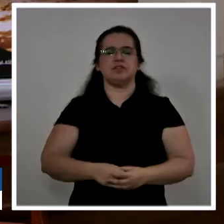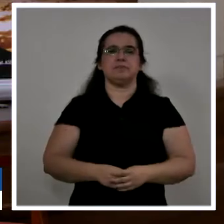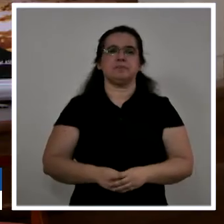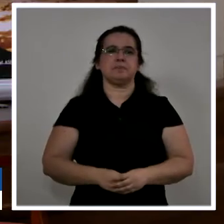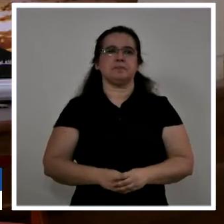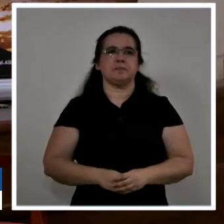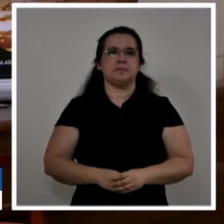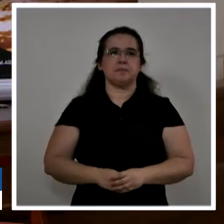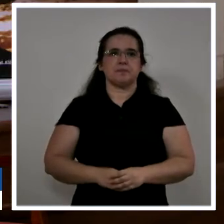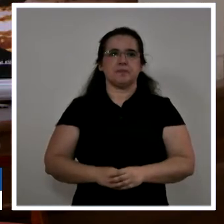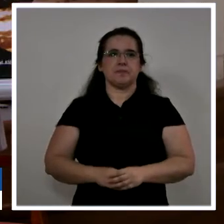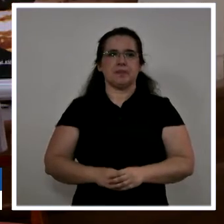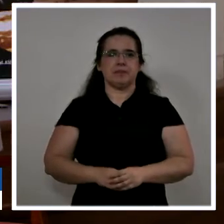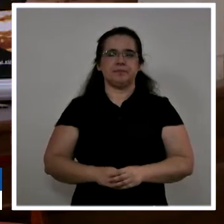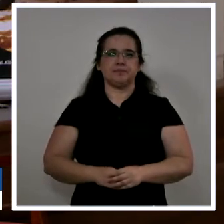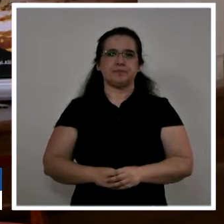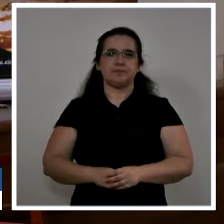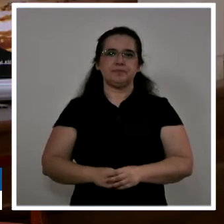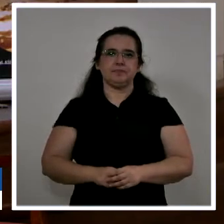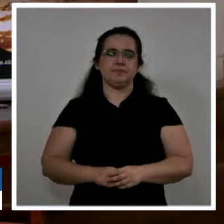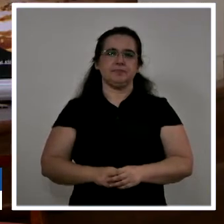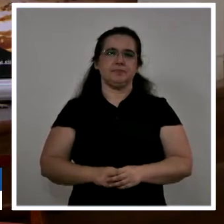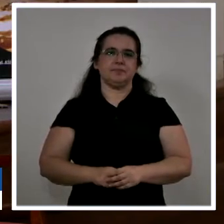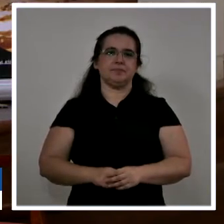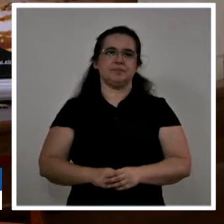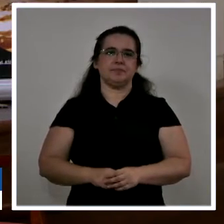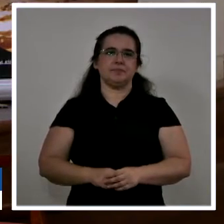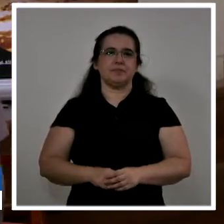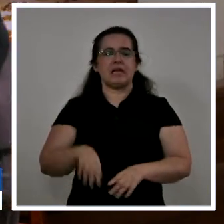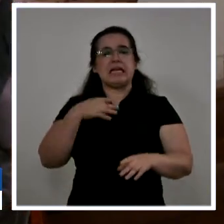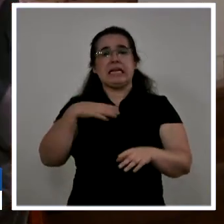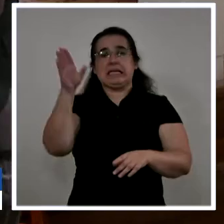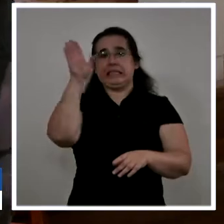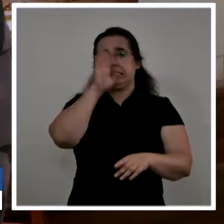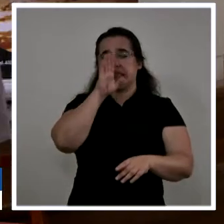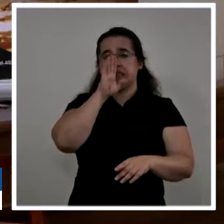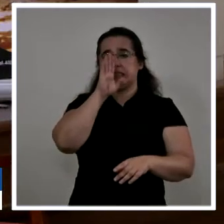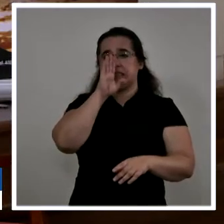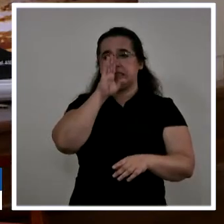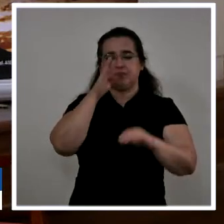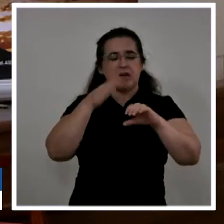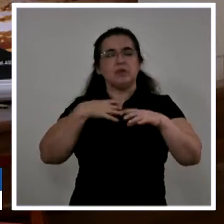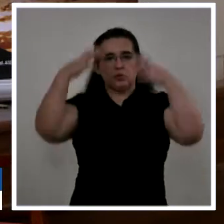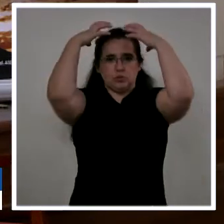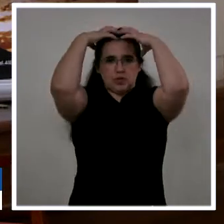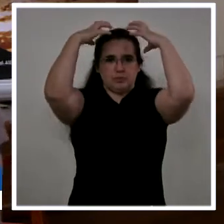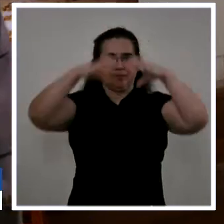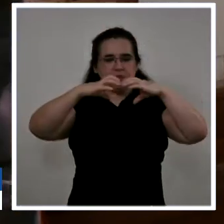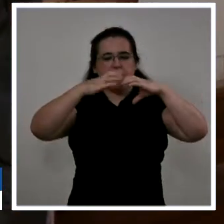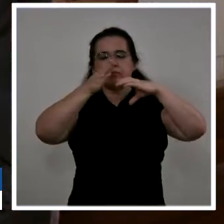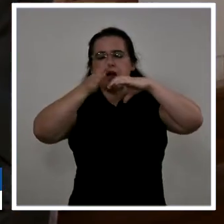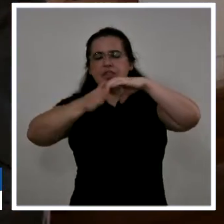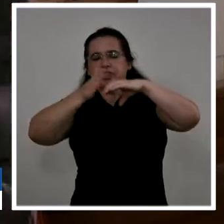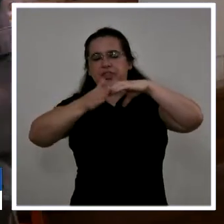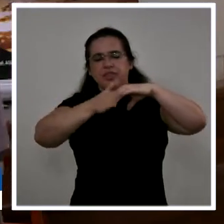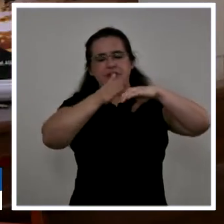who had a very high licking mother who licked a lot, e portanto se fizerem cortarem às fatias o cérebro de um destes ratos